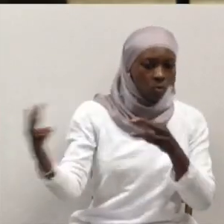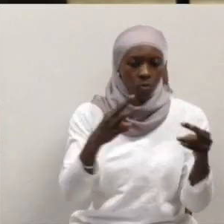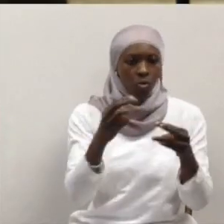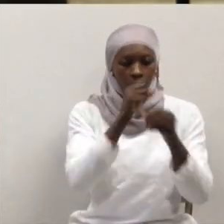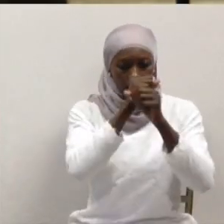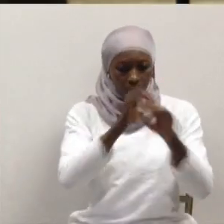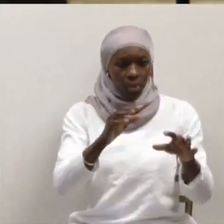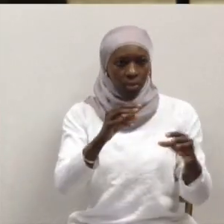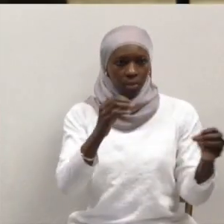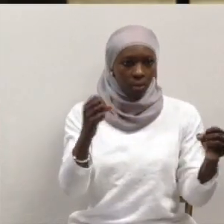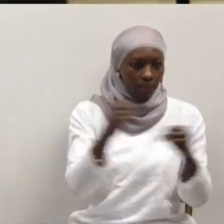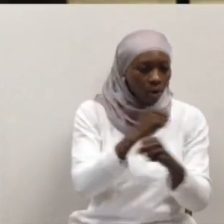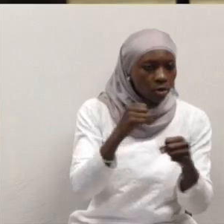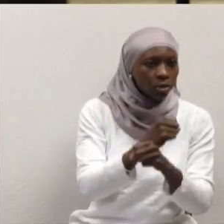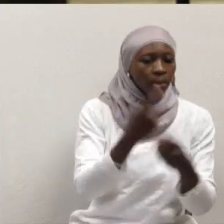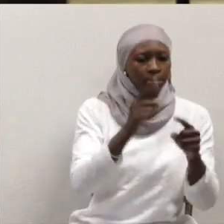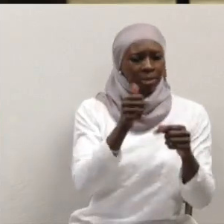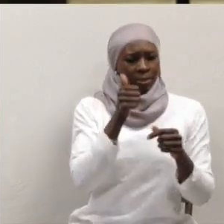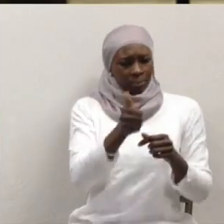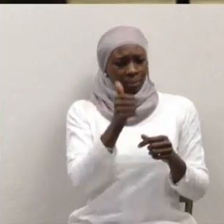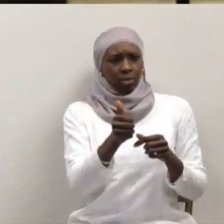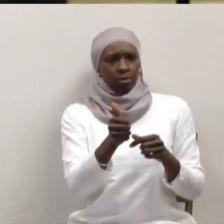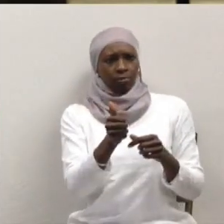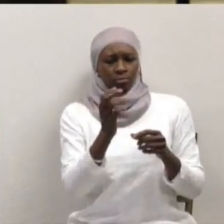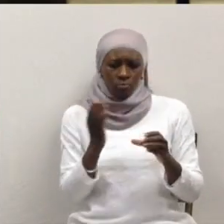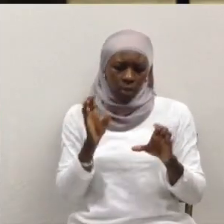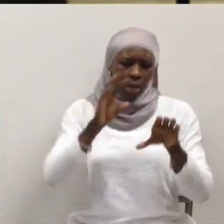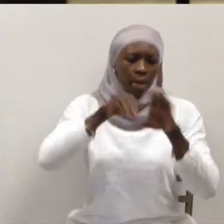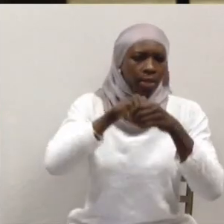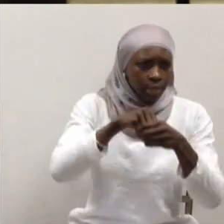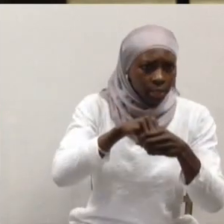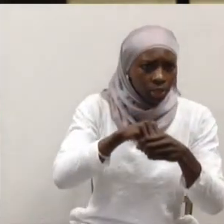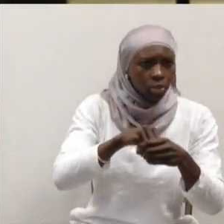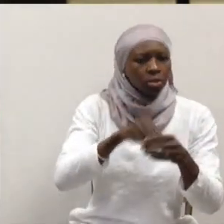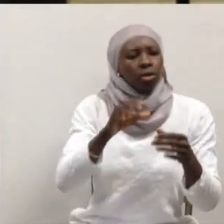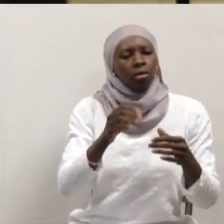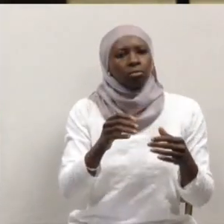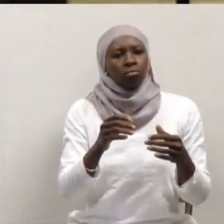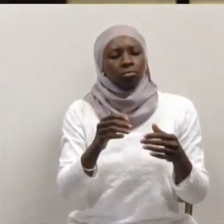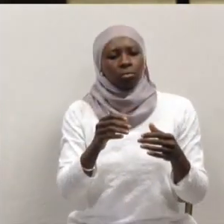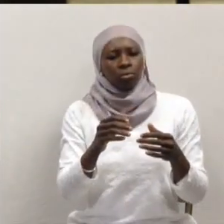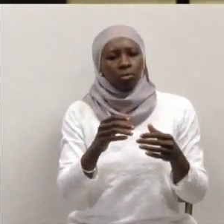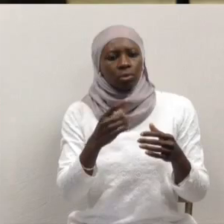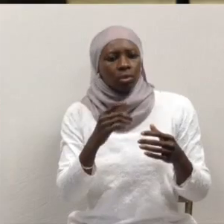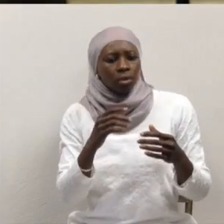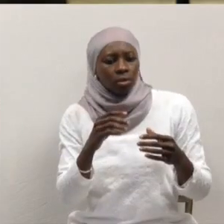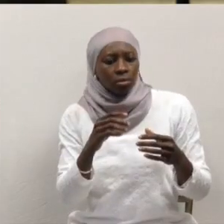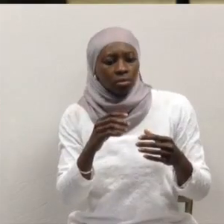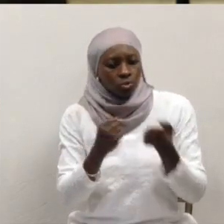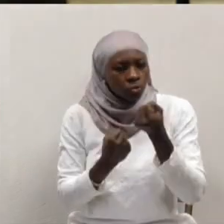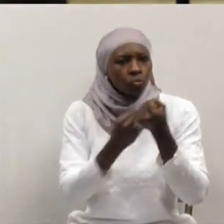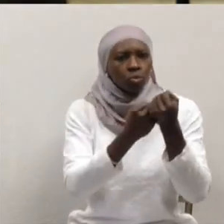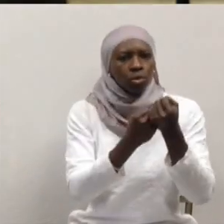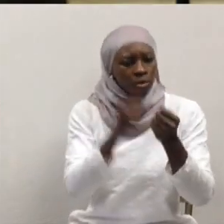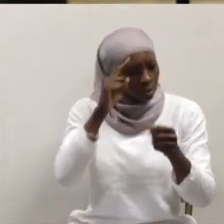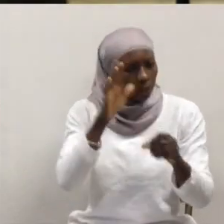he himself is engaging the community. He is taking side with the believers. He's